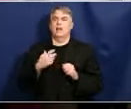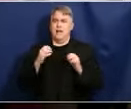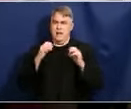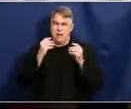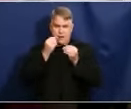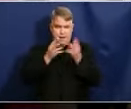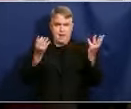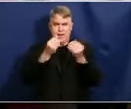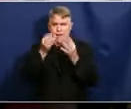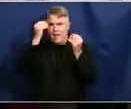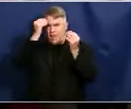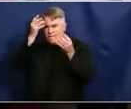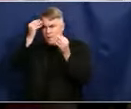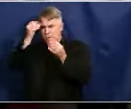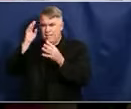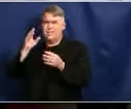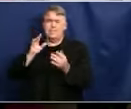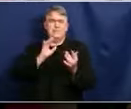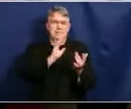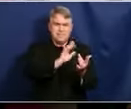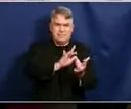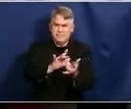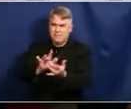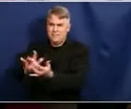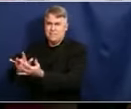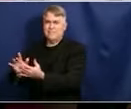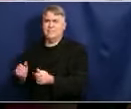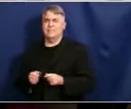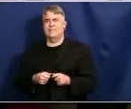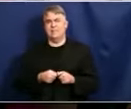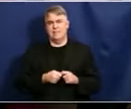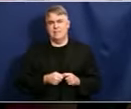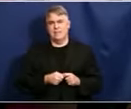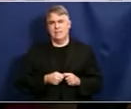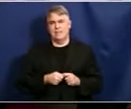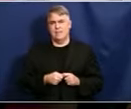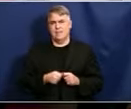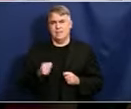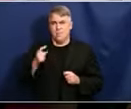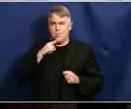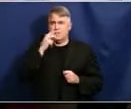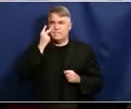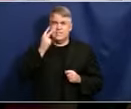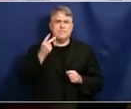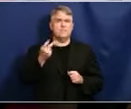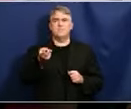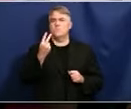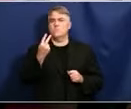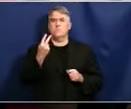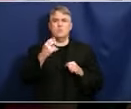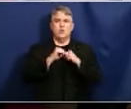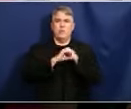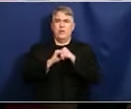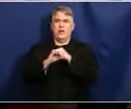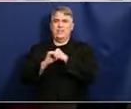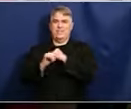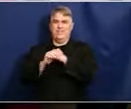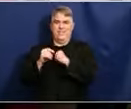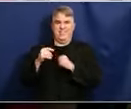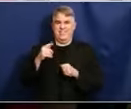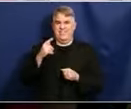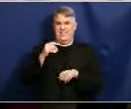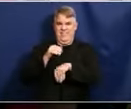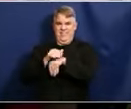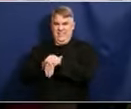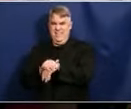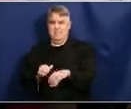out to our communities. You're going to see 2 different Spanish ads, one Spanish ad and one in English. That's going to